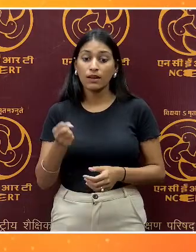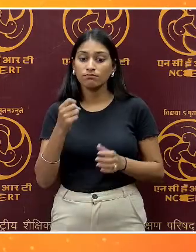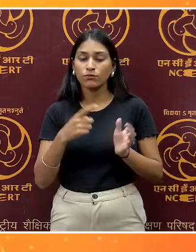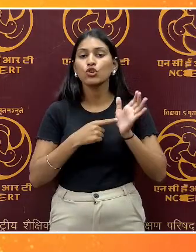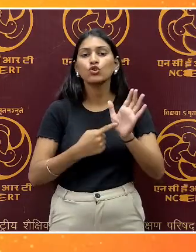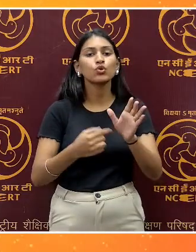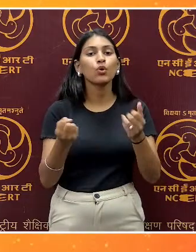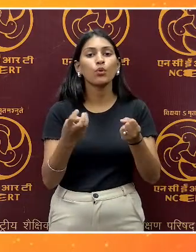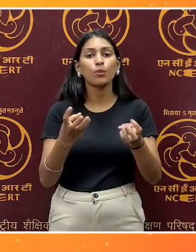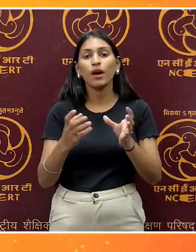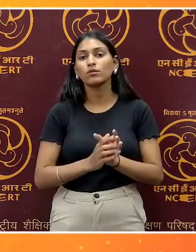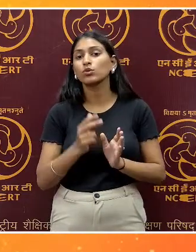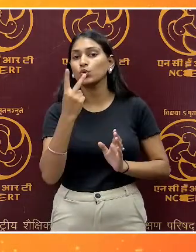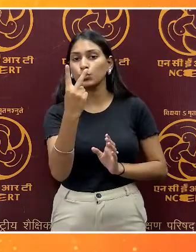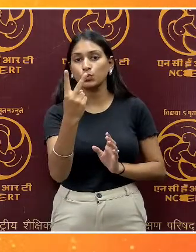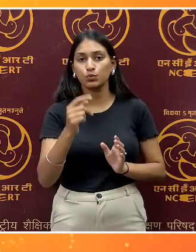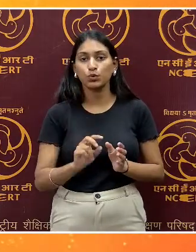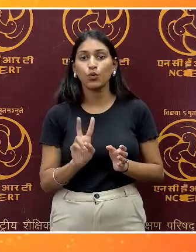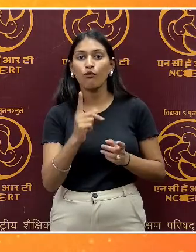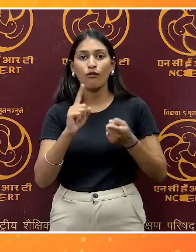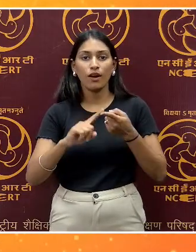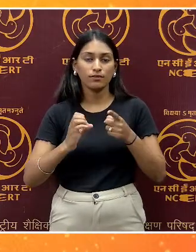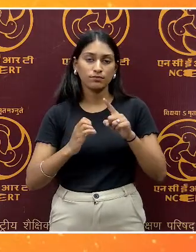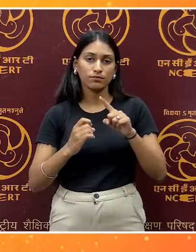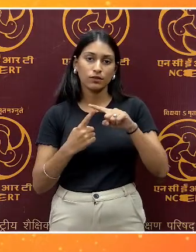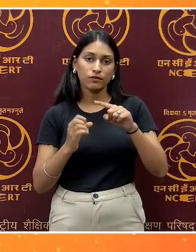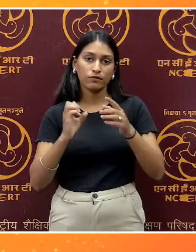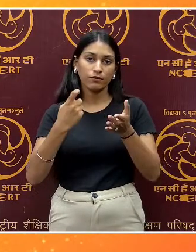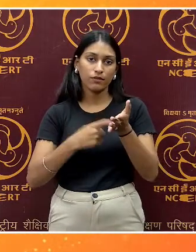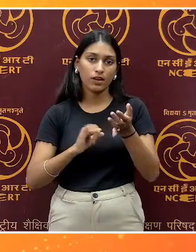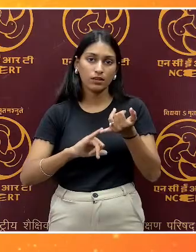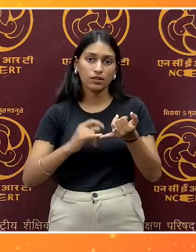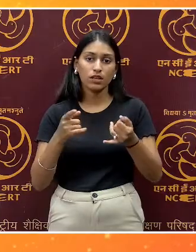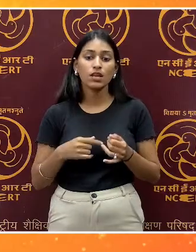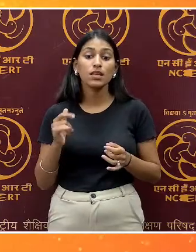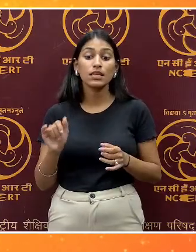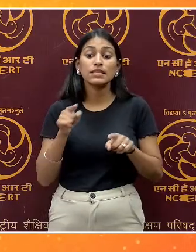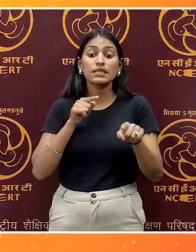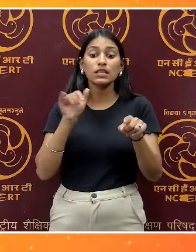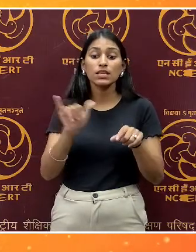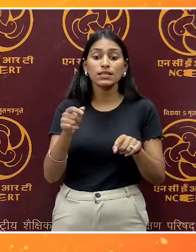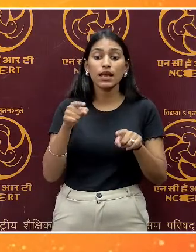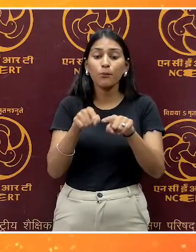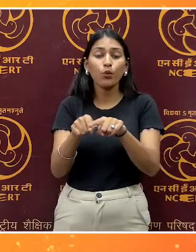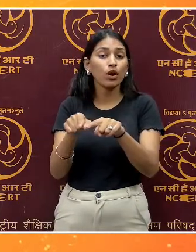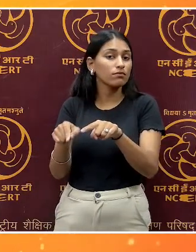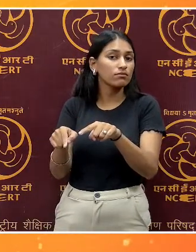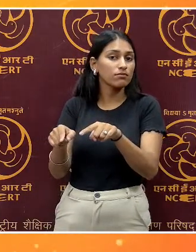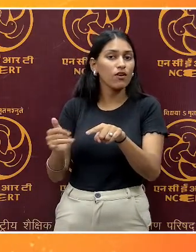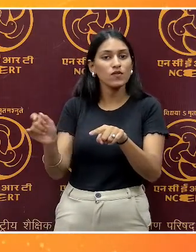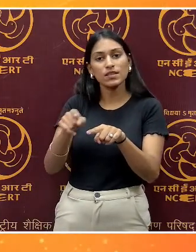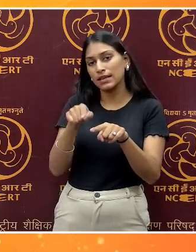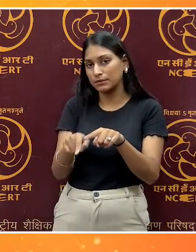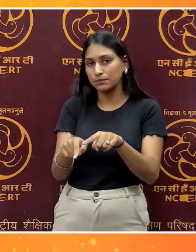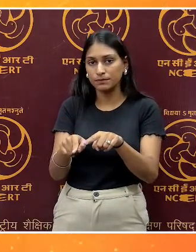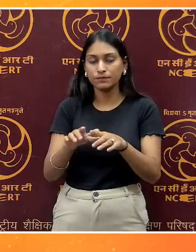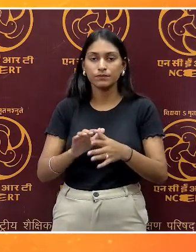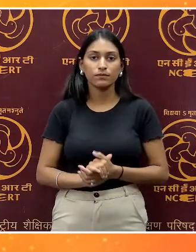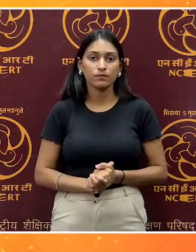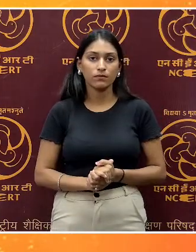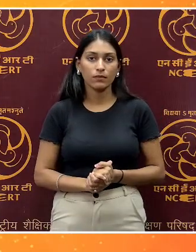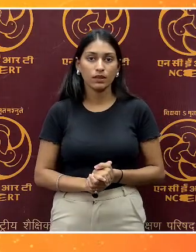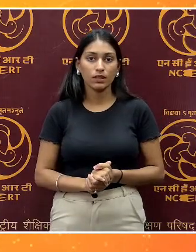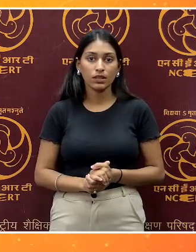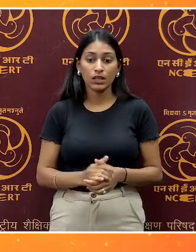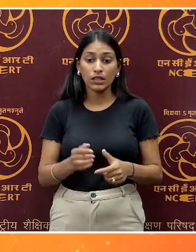of a parallelogram drawn from a point, both vectors are to be drawn from same point, then the diagonal of the parallelogram drawn from the